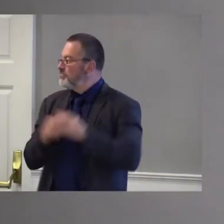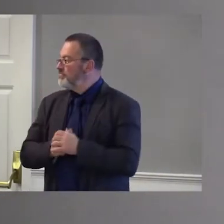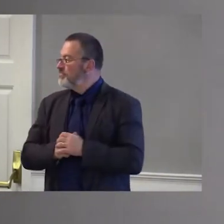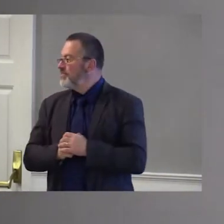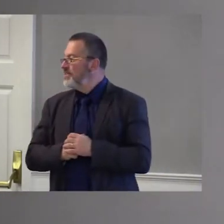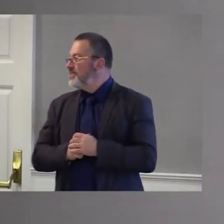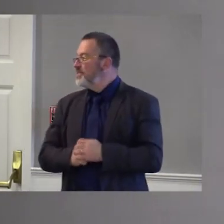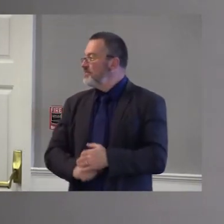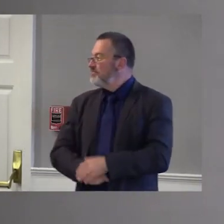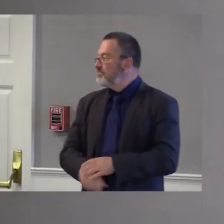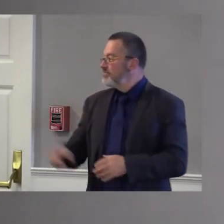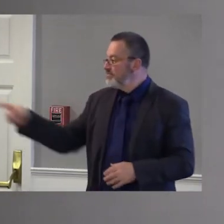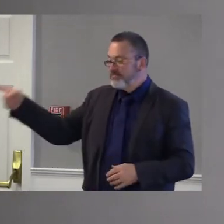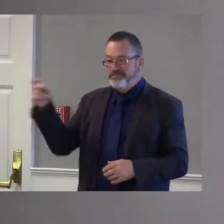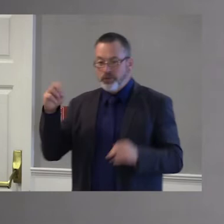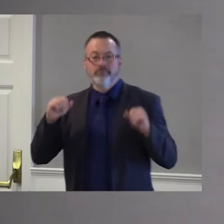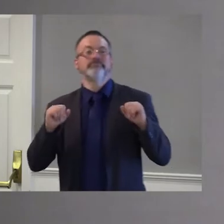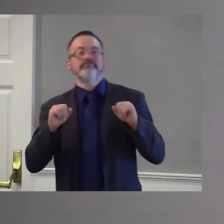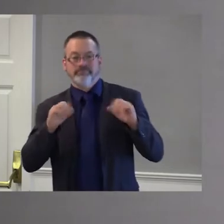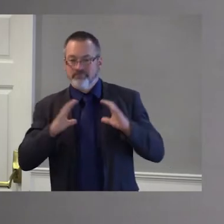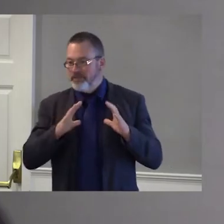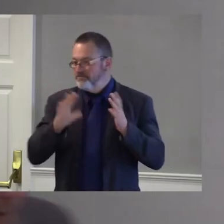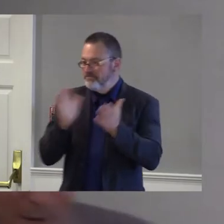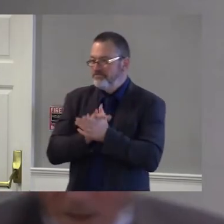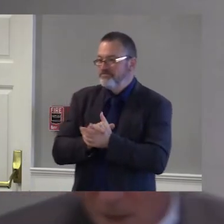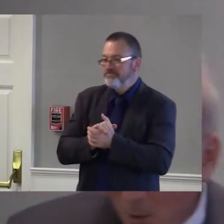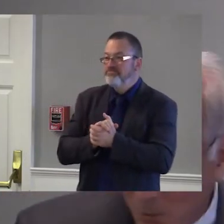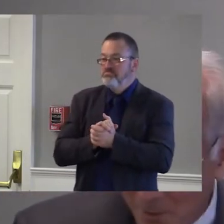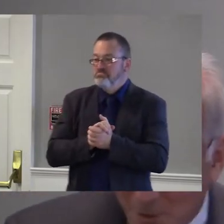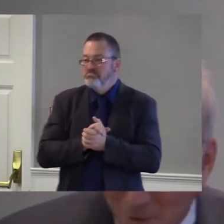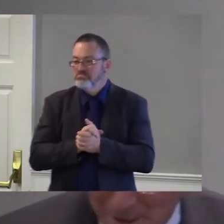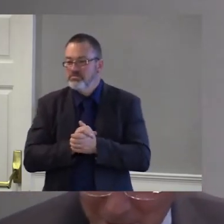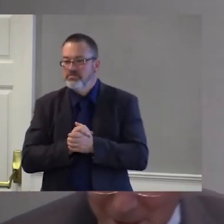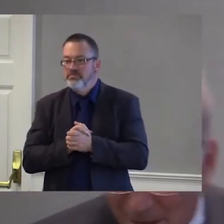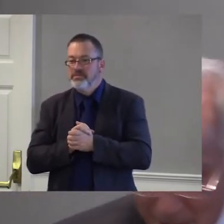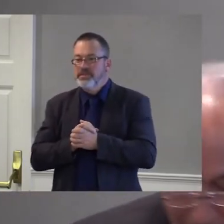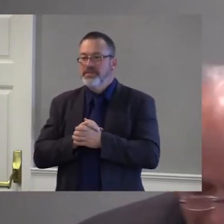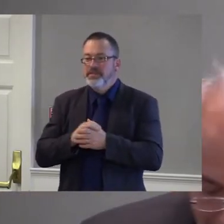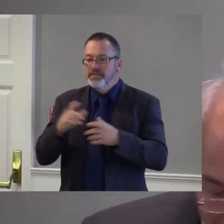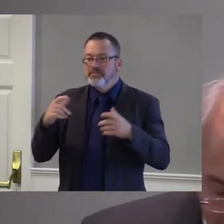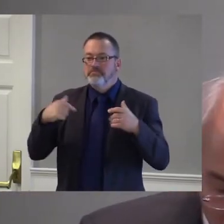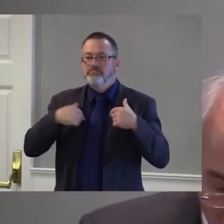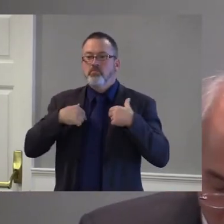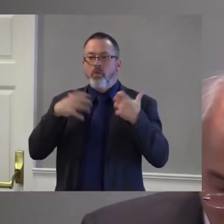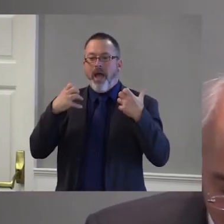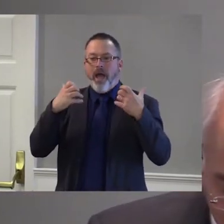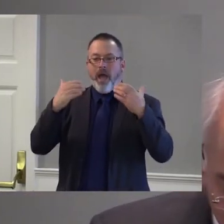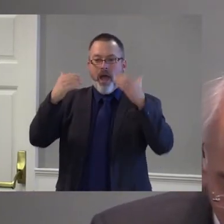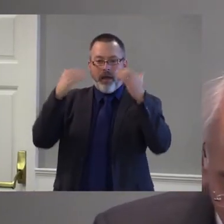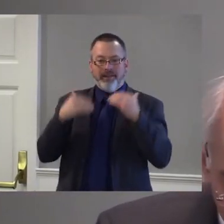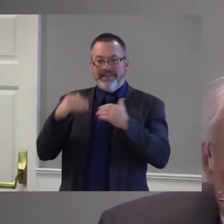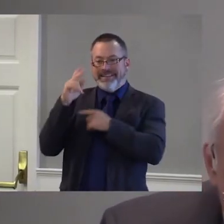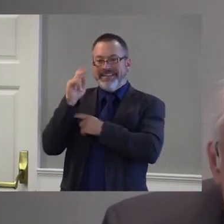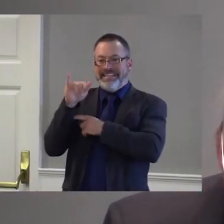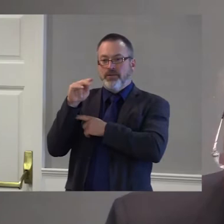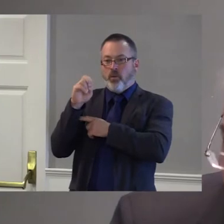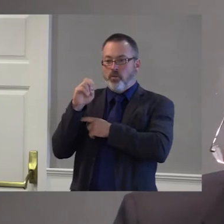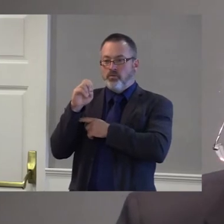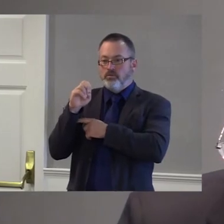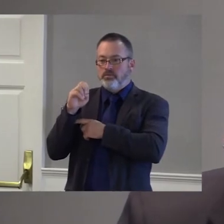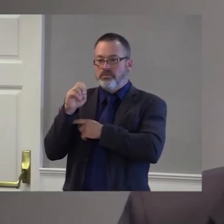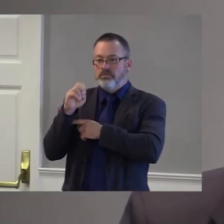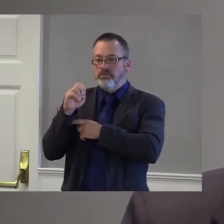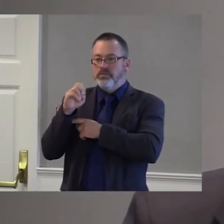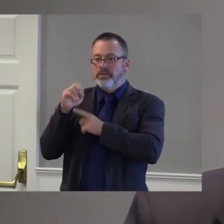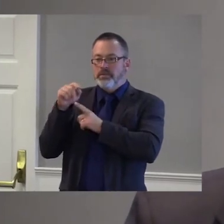Thank you, Commissioner. So we have a keynote address today from Adam